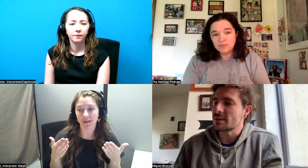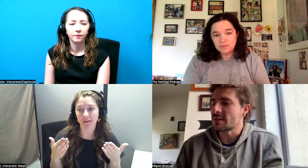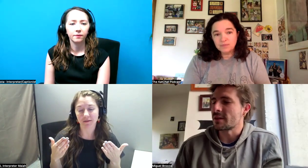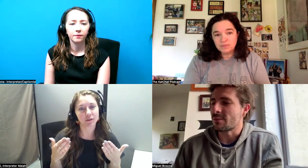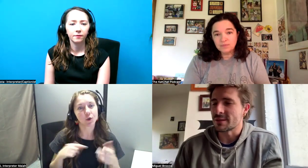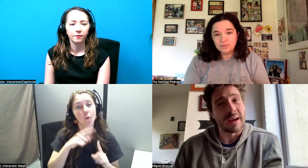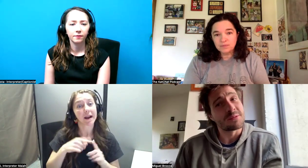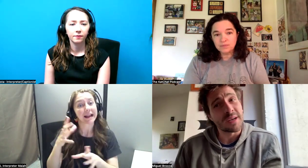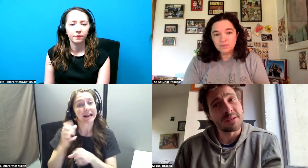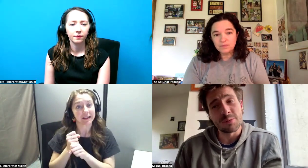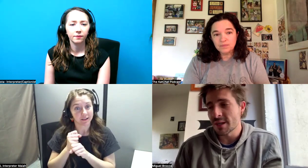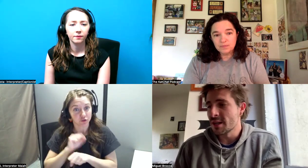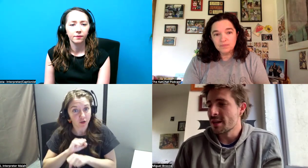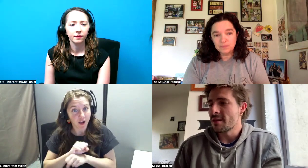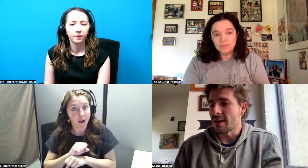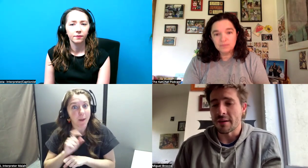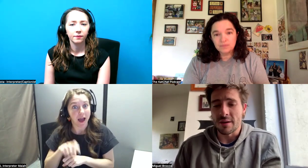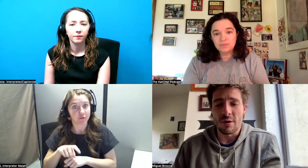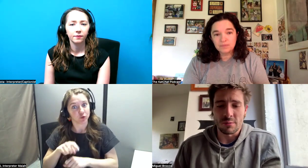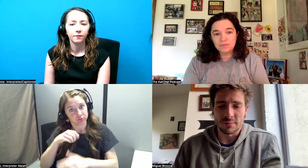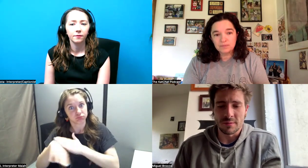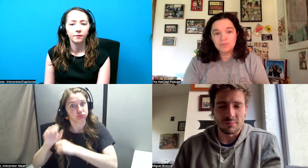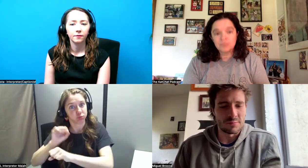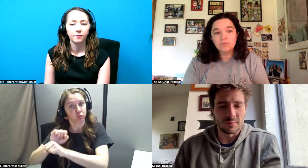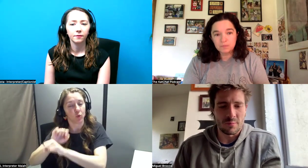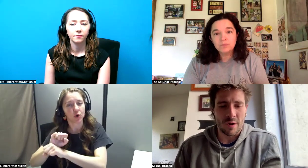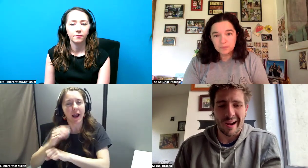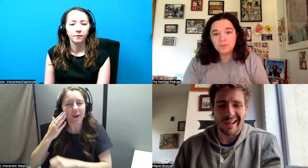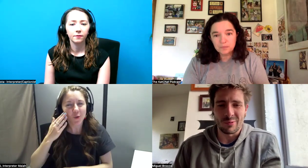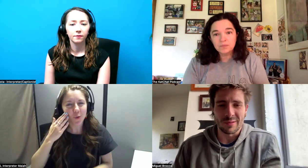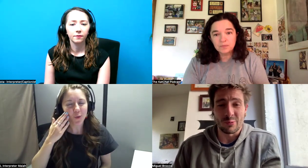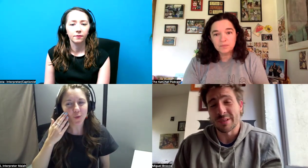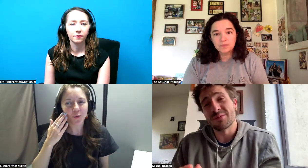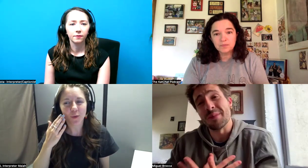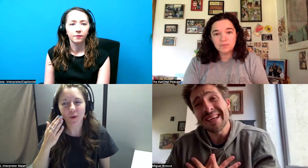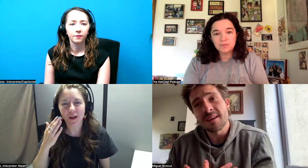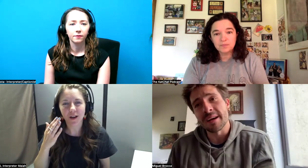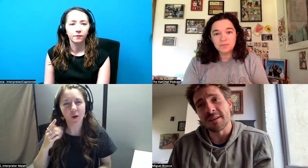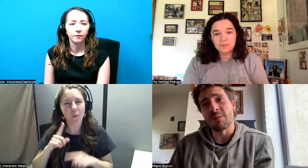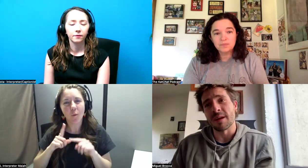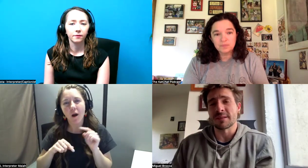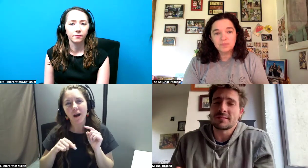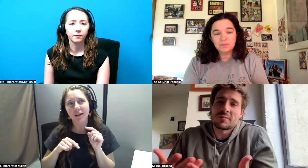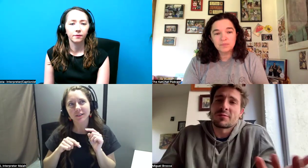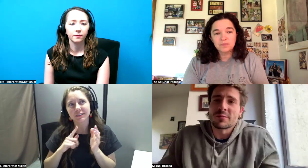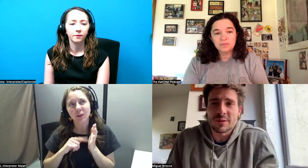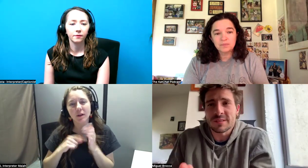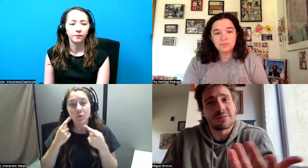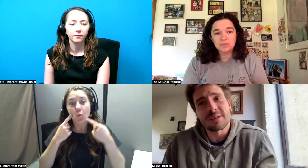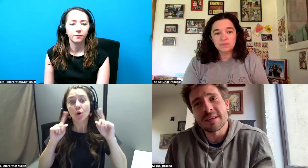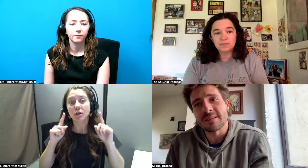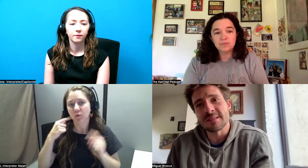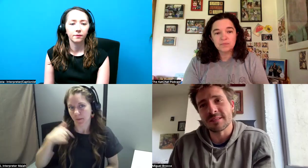job and once I have to actually work, then I know what works for me. I know what because everyone